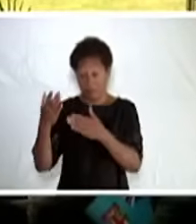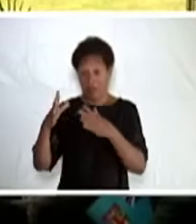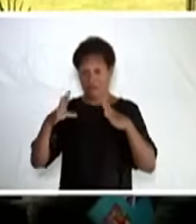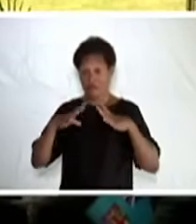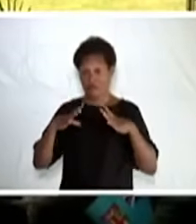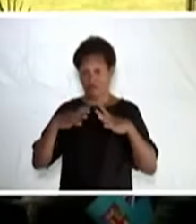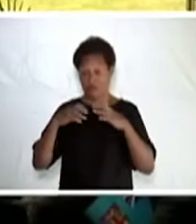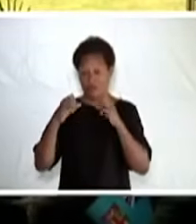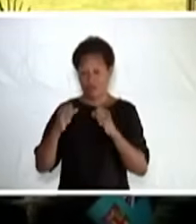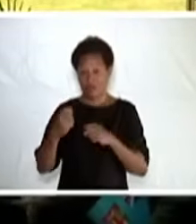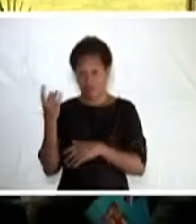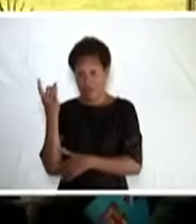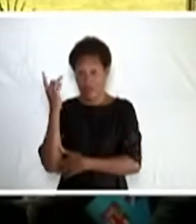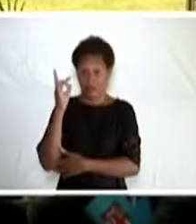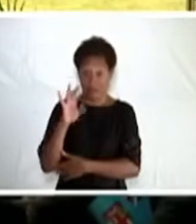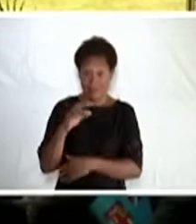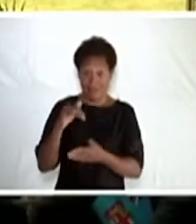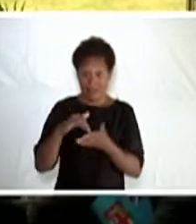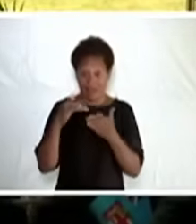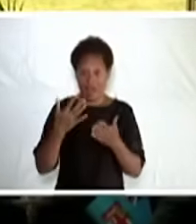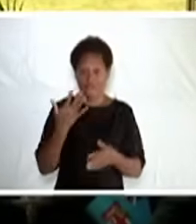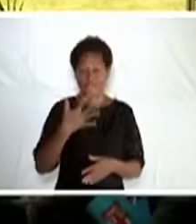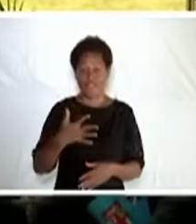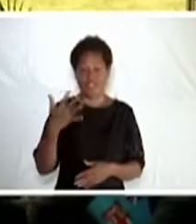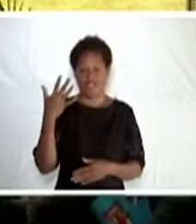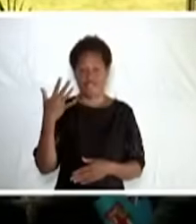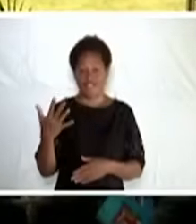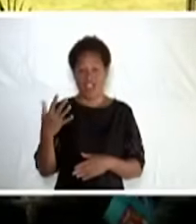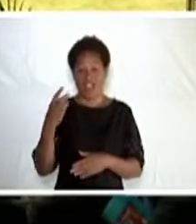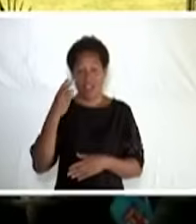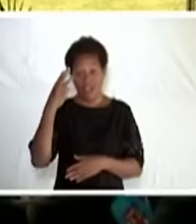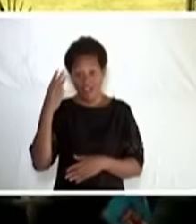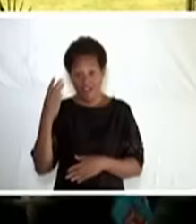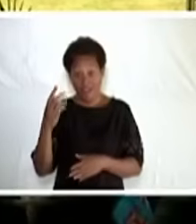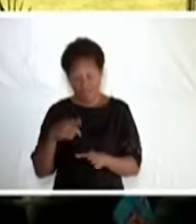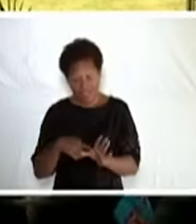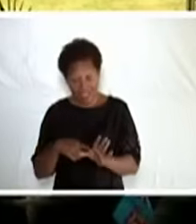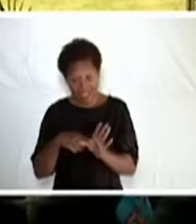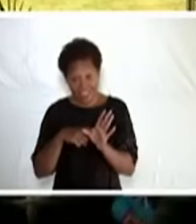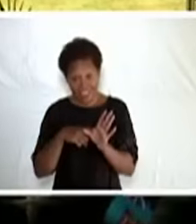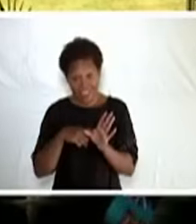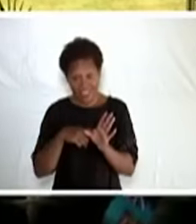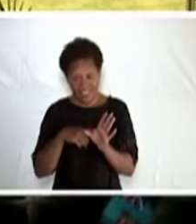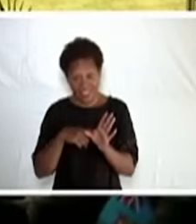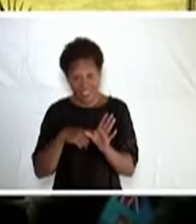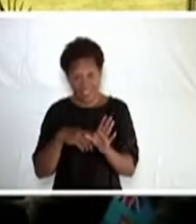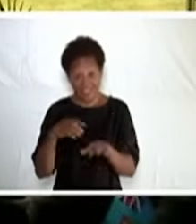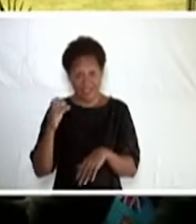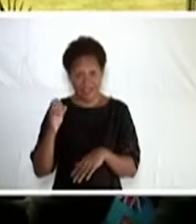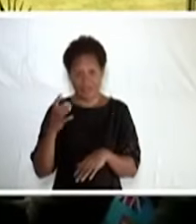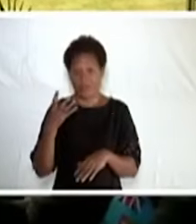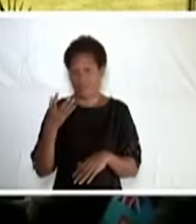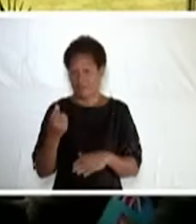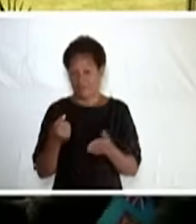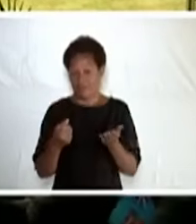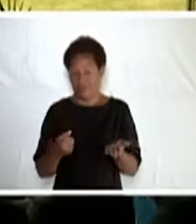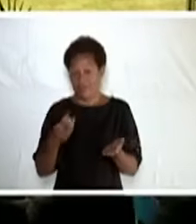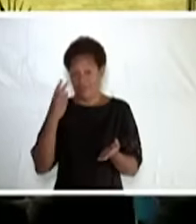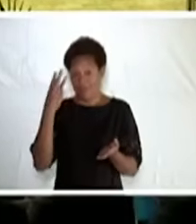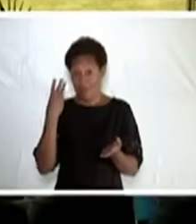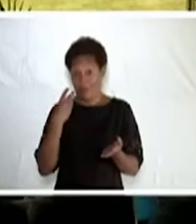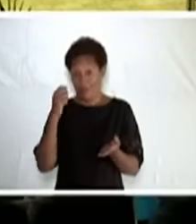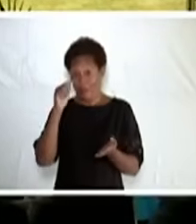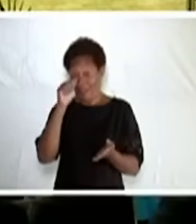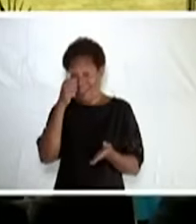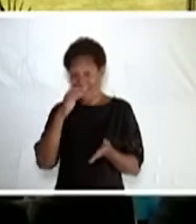ngalala ia ni kua sa kilima sangavulu kalima na nanda tu ngalala da bon vinaka i sa toko ngango nur ba din din takatiko na vi